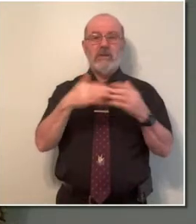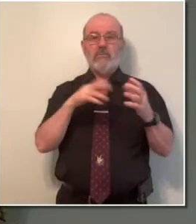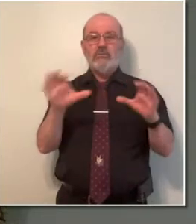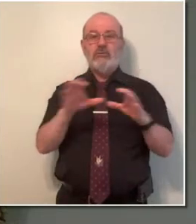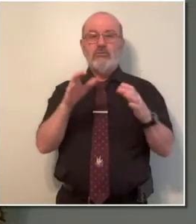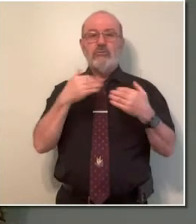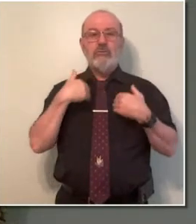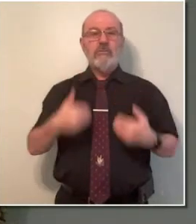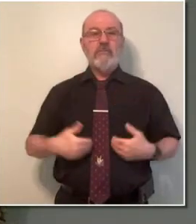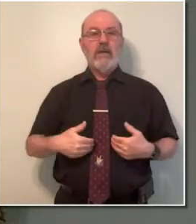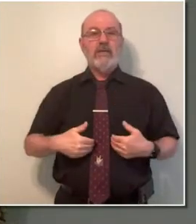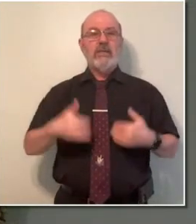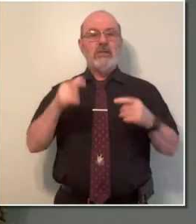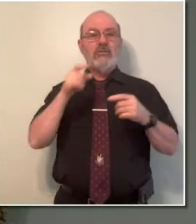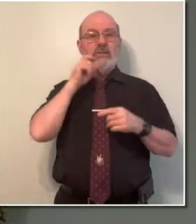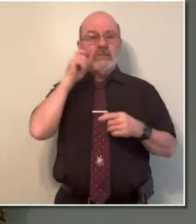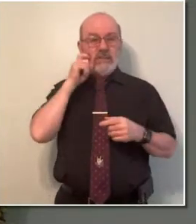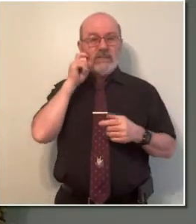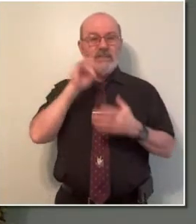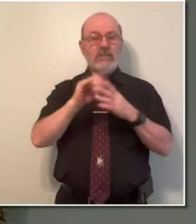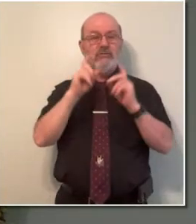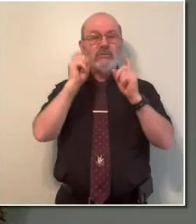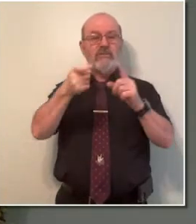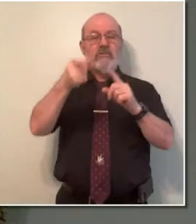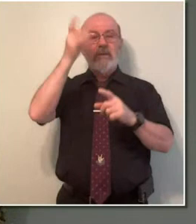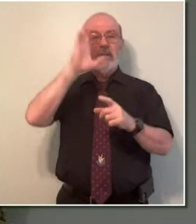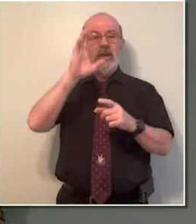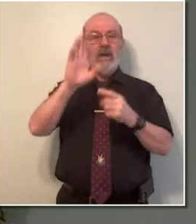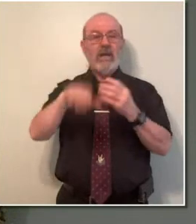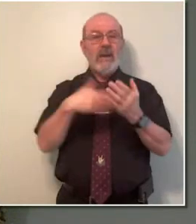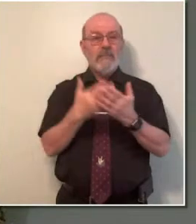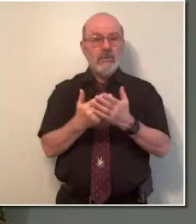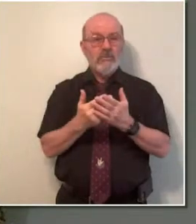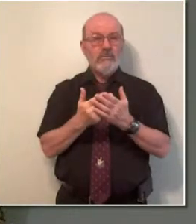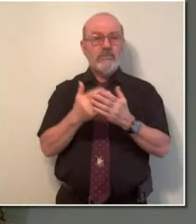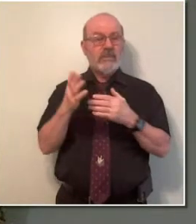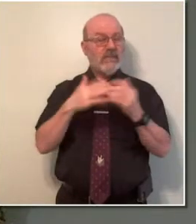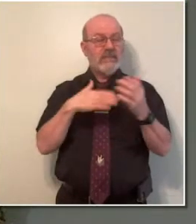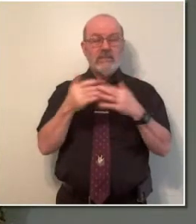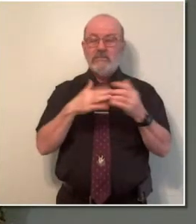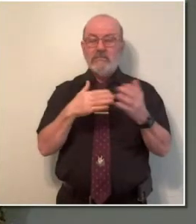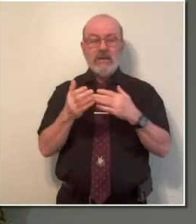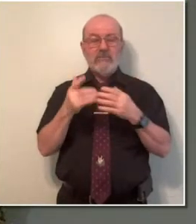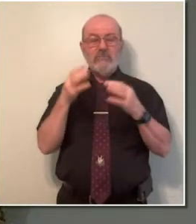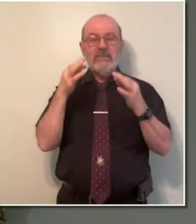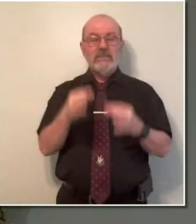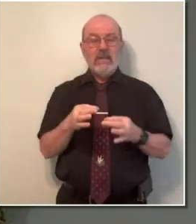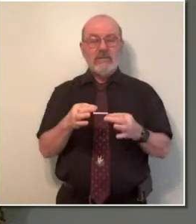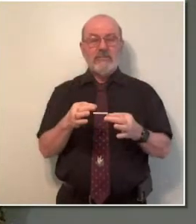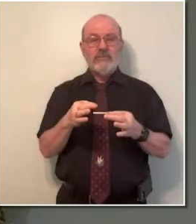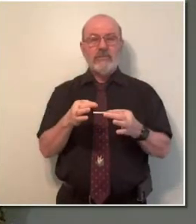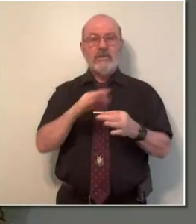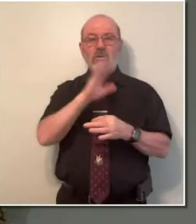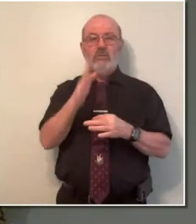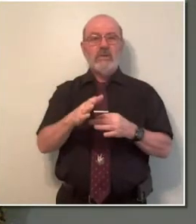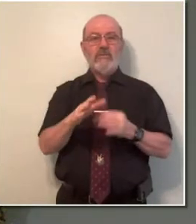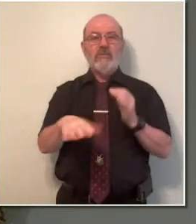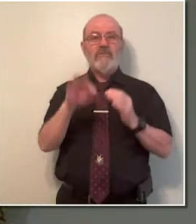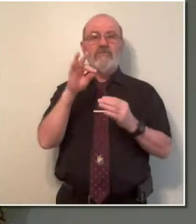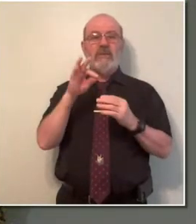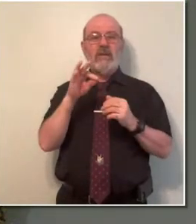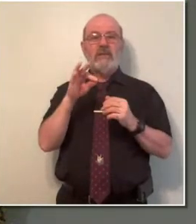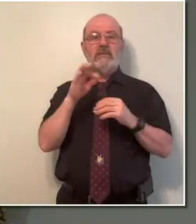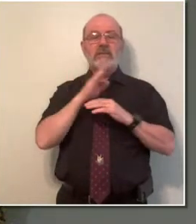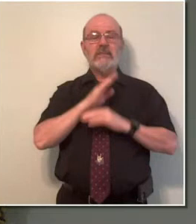you are the sex that you were given by God at birth. So it doesn't matter what we decide. We are never going to find the contentment unless